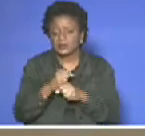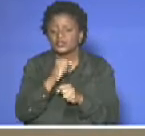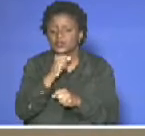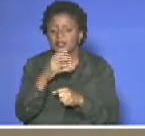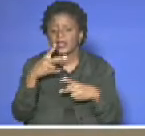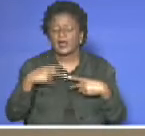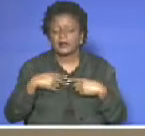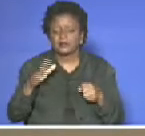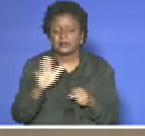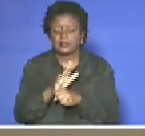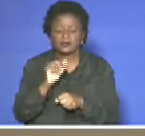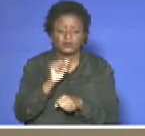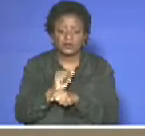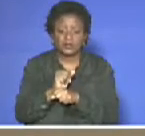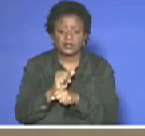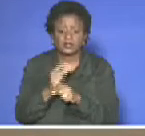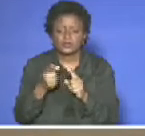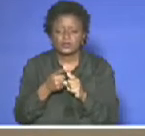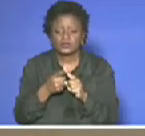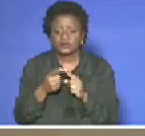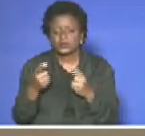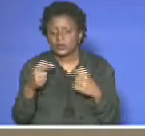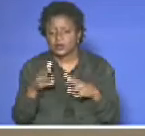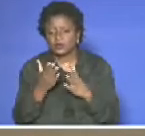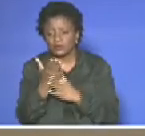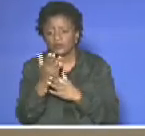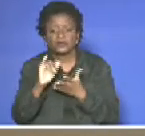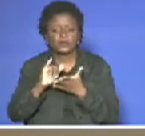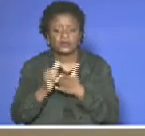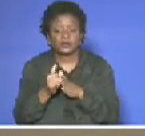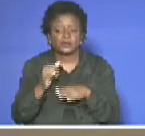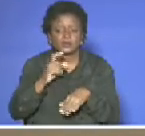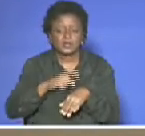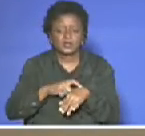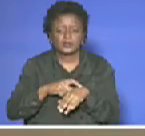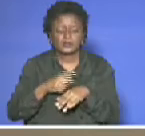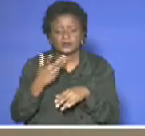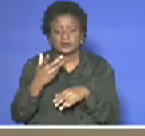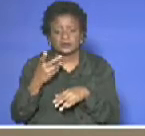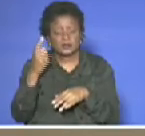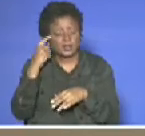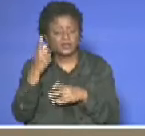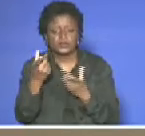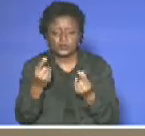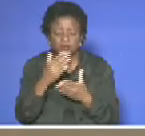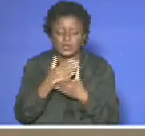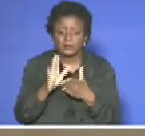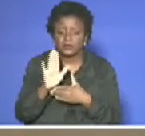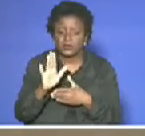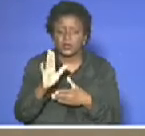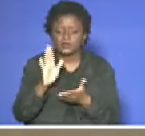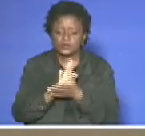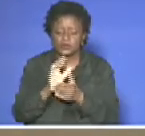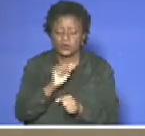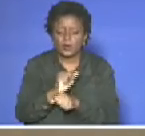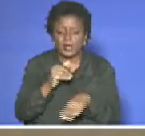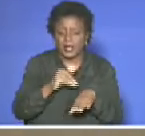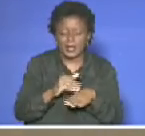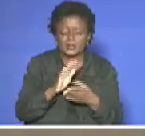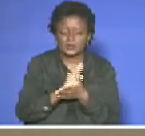to take them through those periods. So it'll be a kind of thing where you do some of your schoolwork at school, and then on the days when you're not